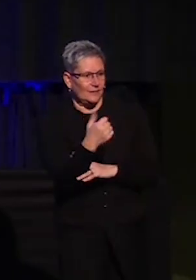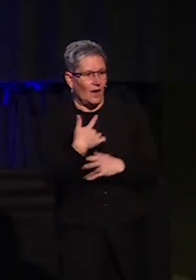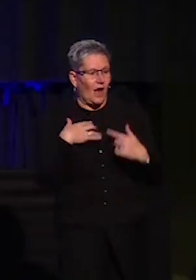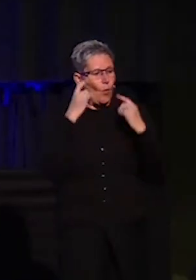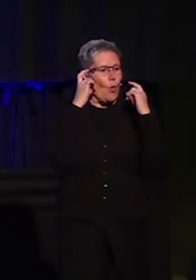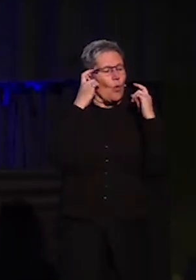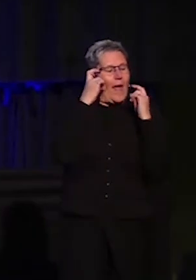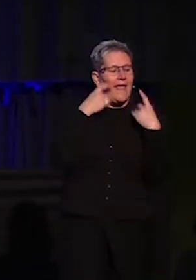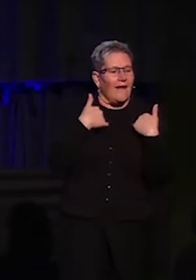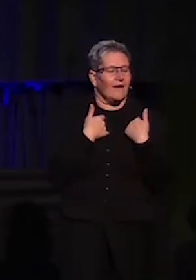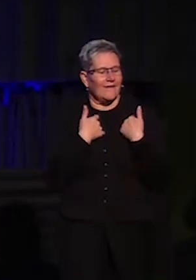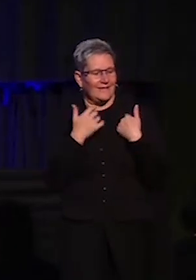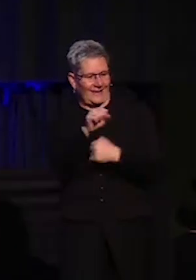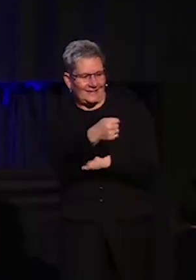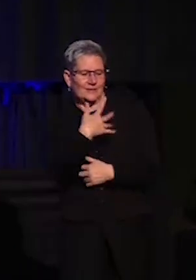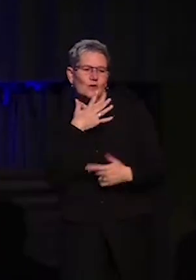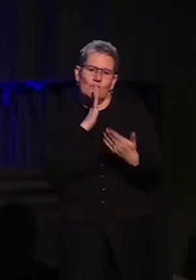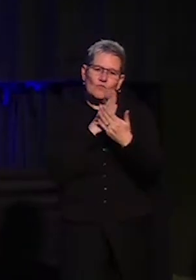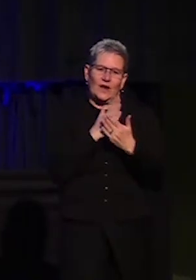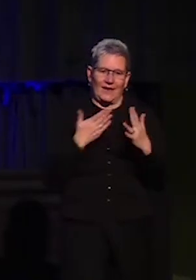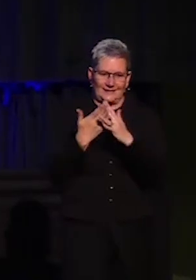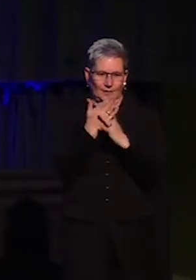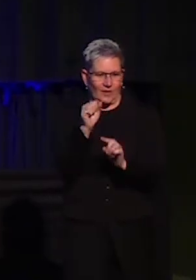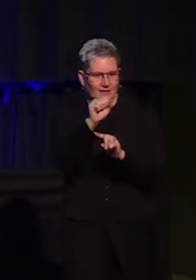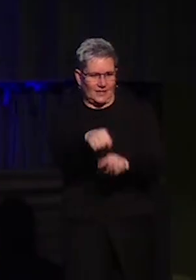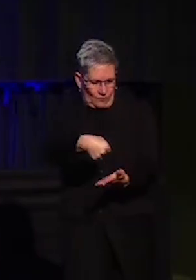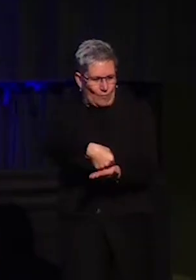accessibility still has value, even in its vanilla essence form.